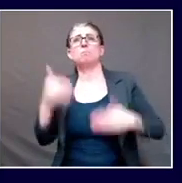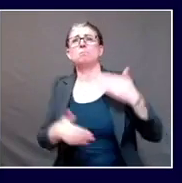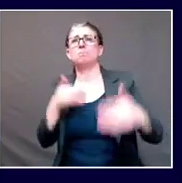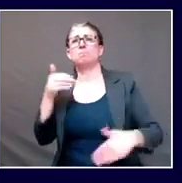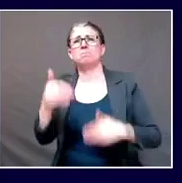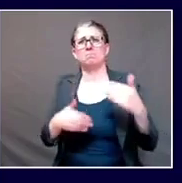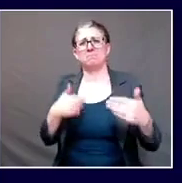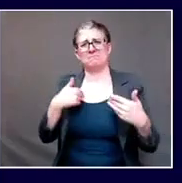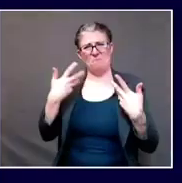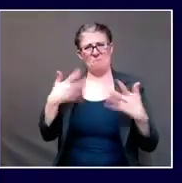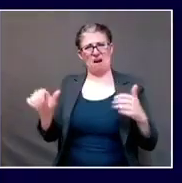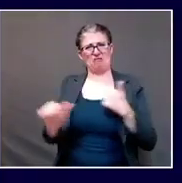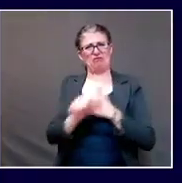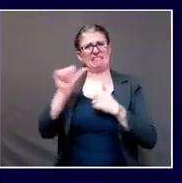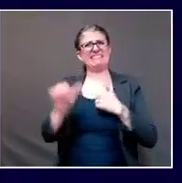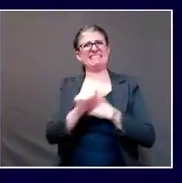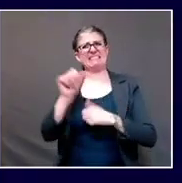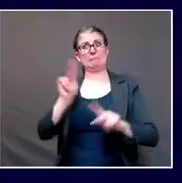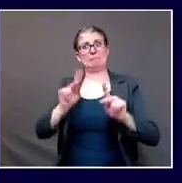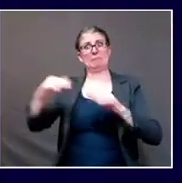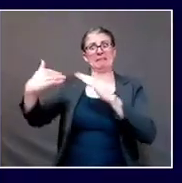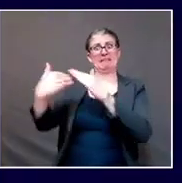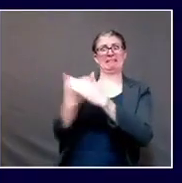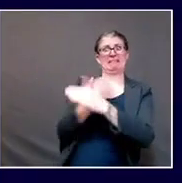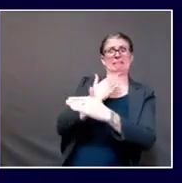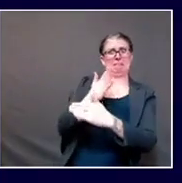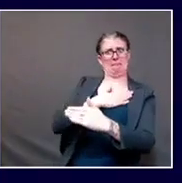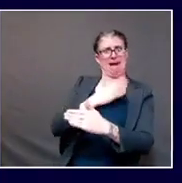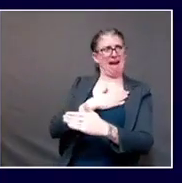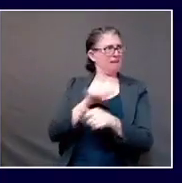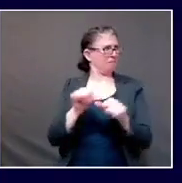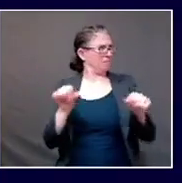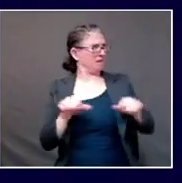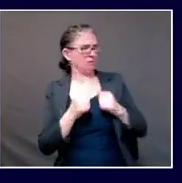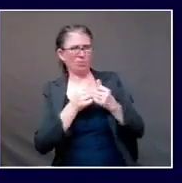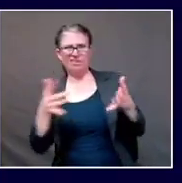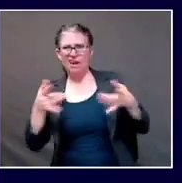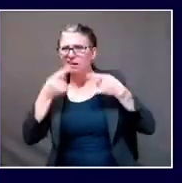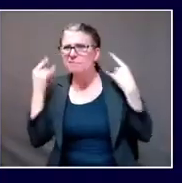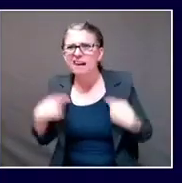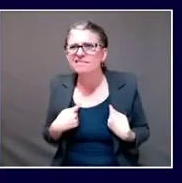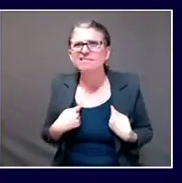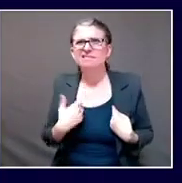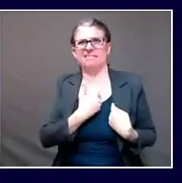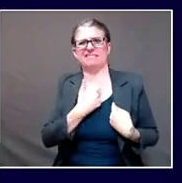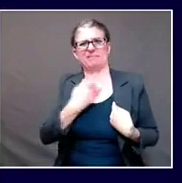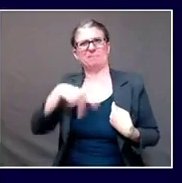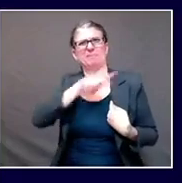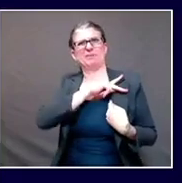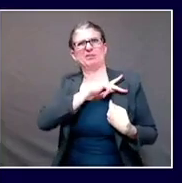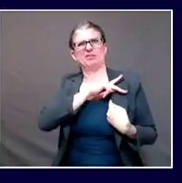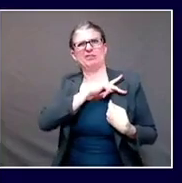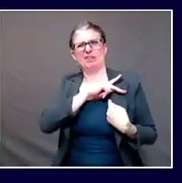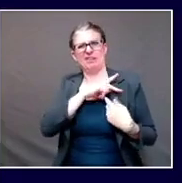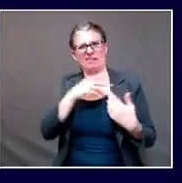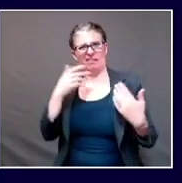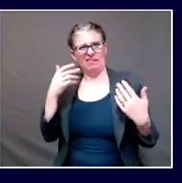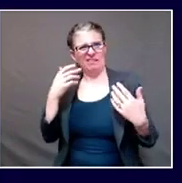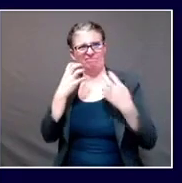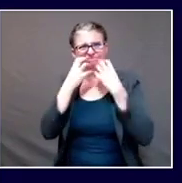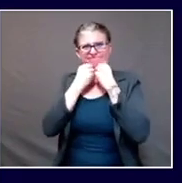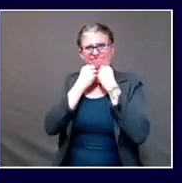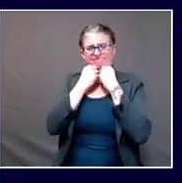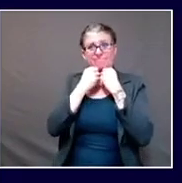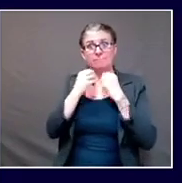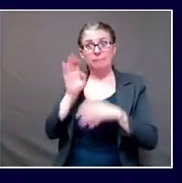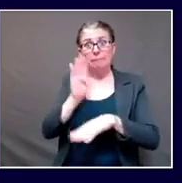insurance company wouldn't want me taking that risk either. There's extensive liability involved, potentially, if someone is exposed in your facility and you've deliberately